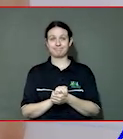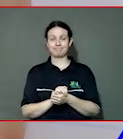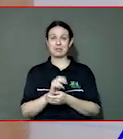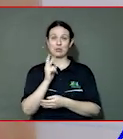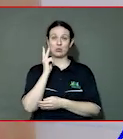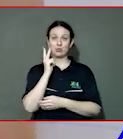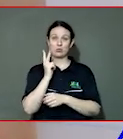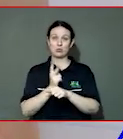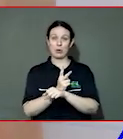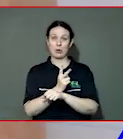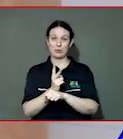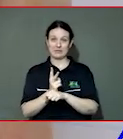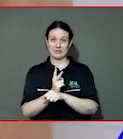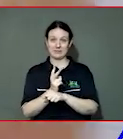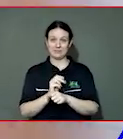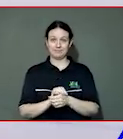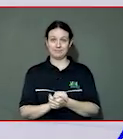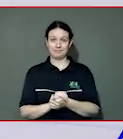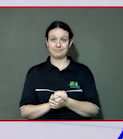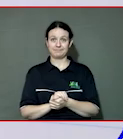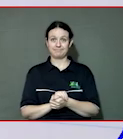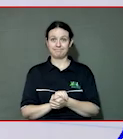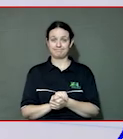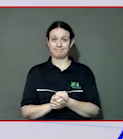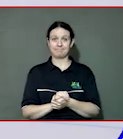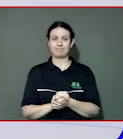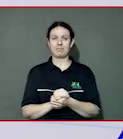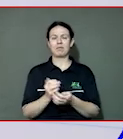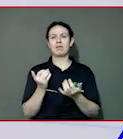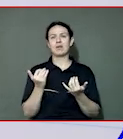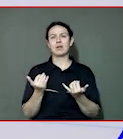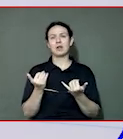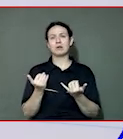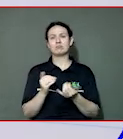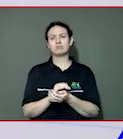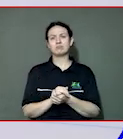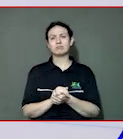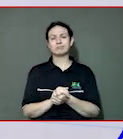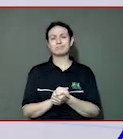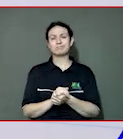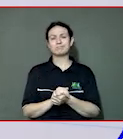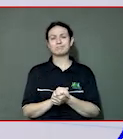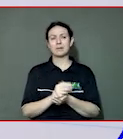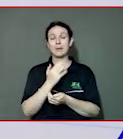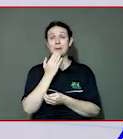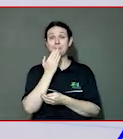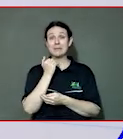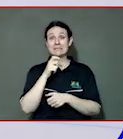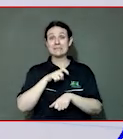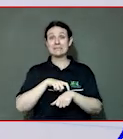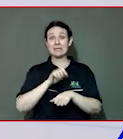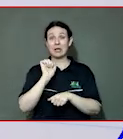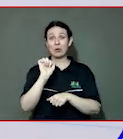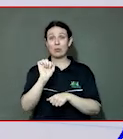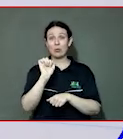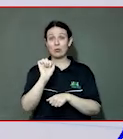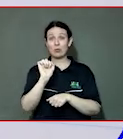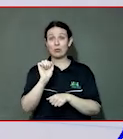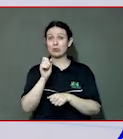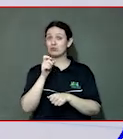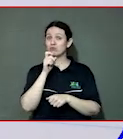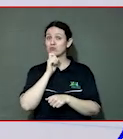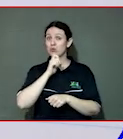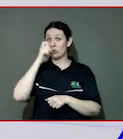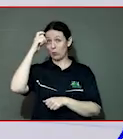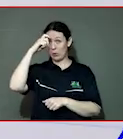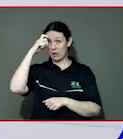2 hours. Okay, now, boys and girls, please use your time wisely. In